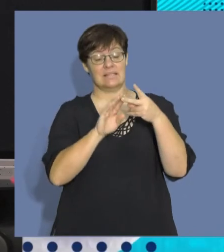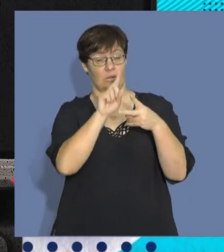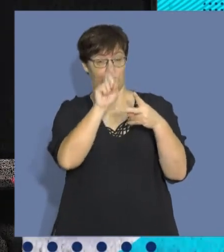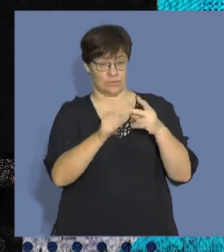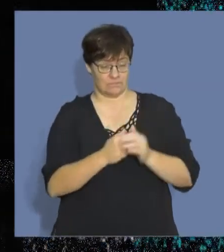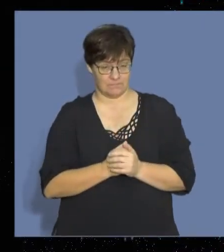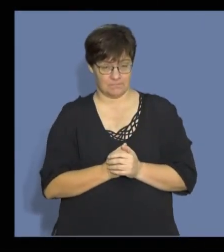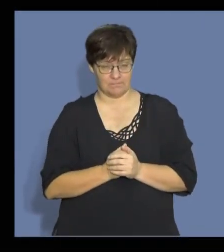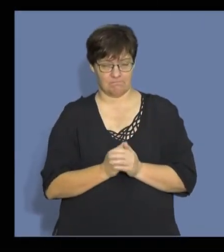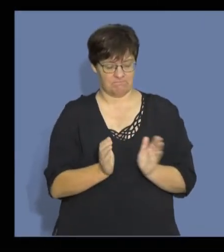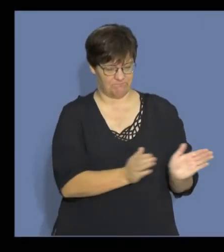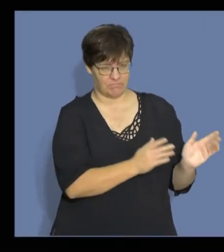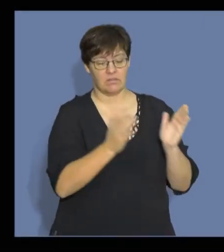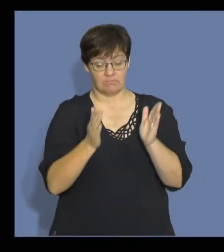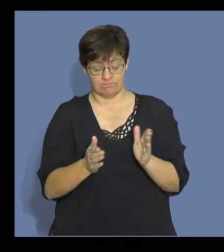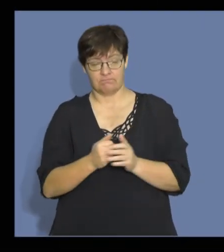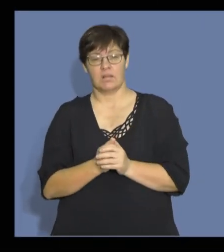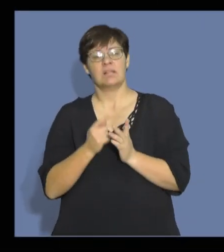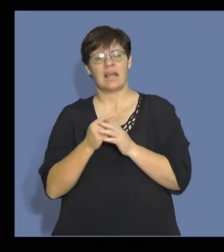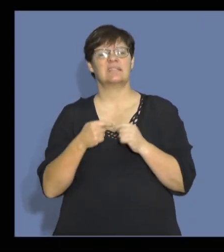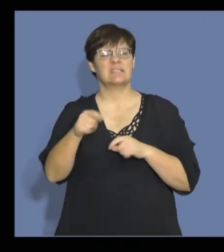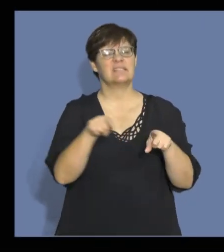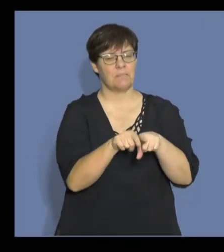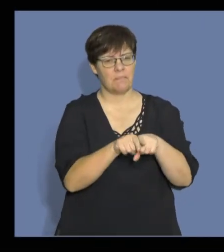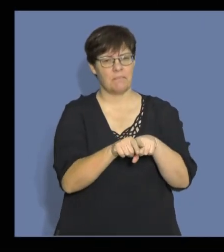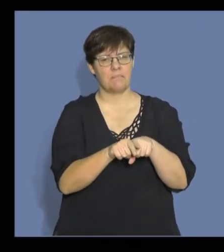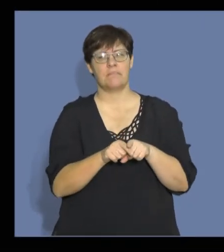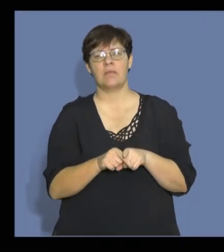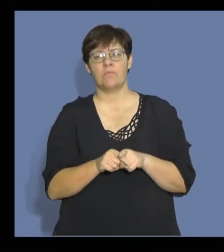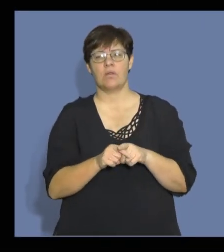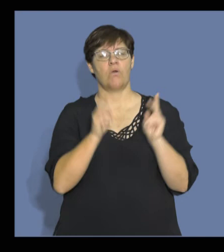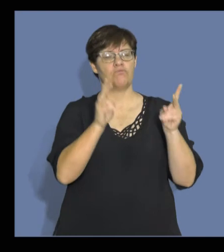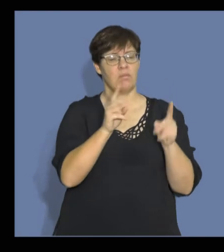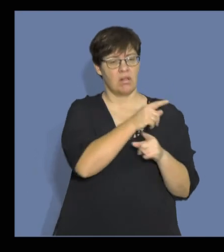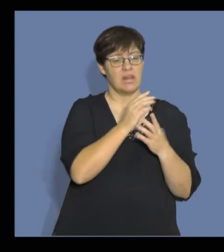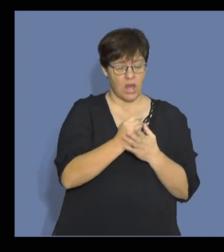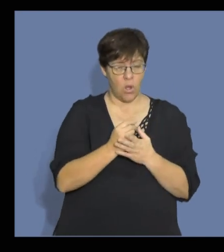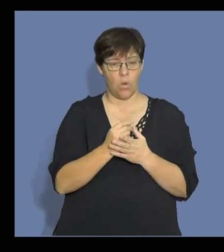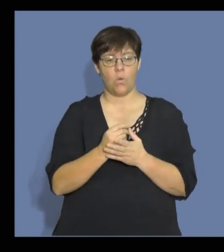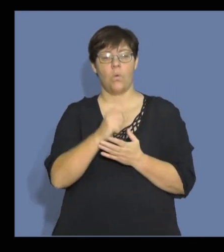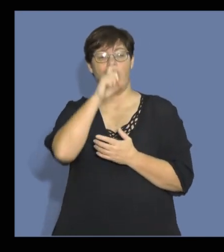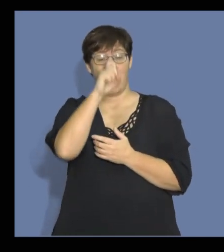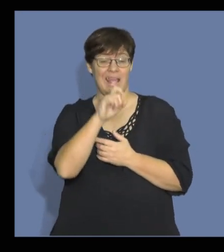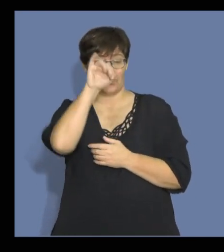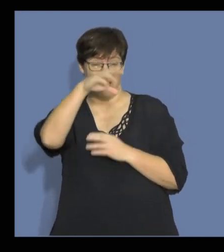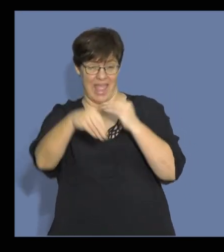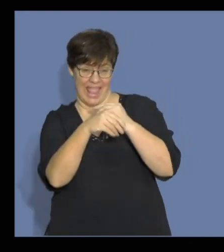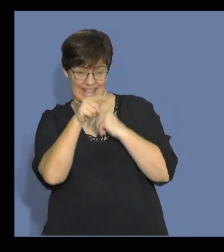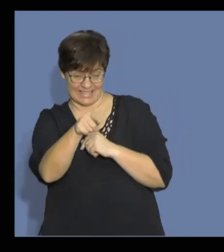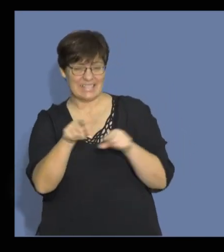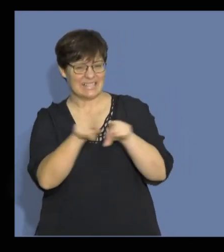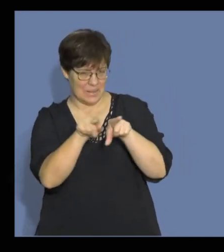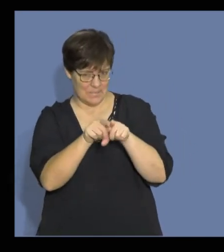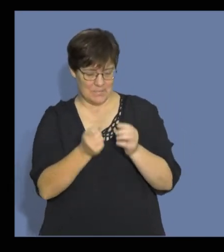question. Again, exactly like we did with distance, is we started with normal points, and now we worked into algebraic points, and so that's what we're going to be doing